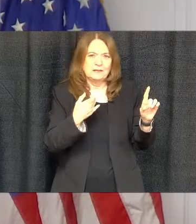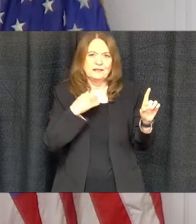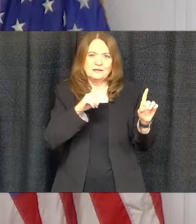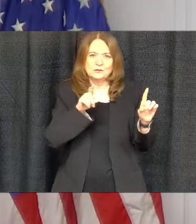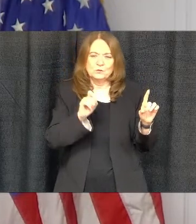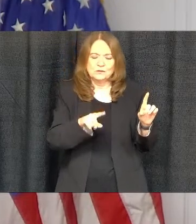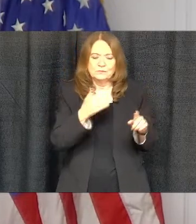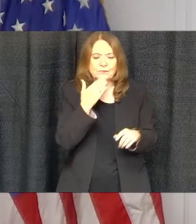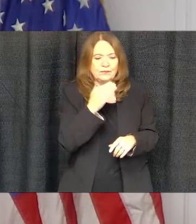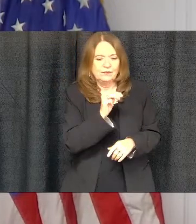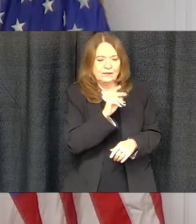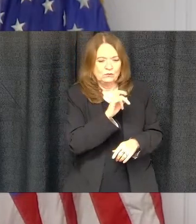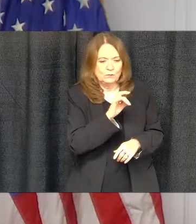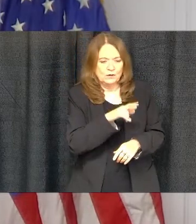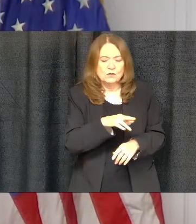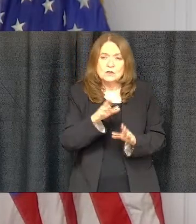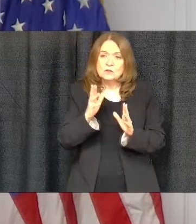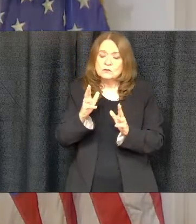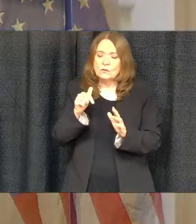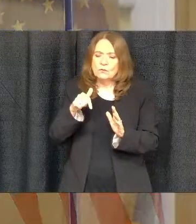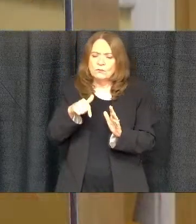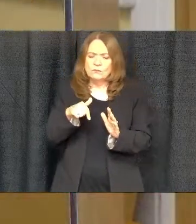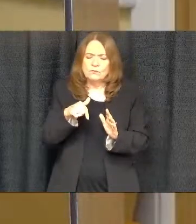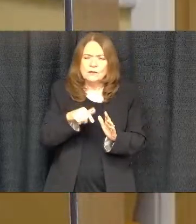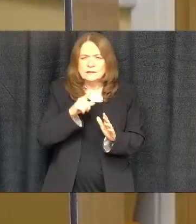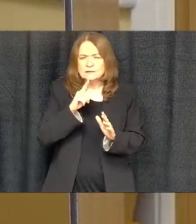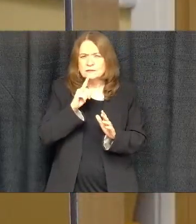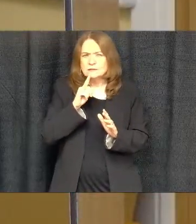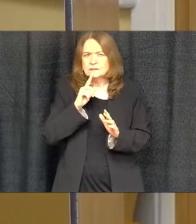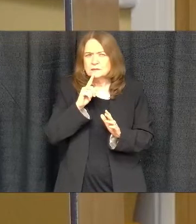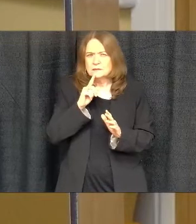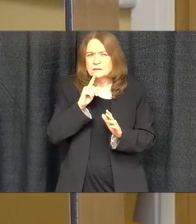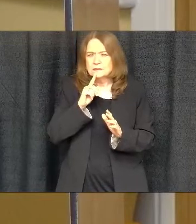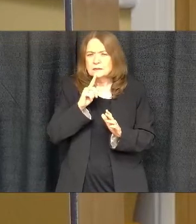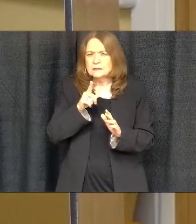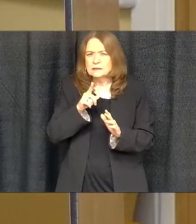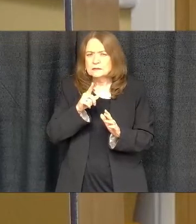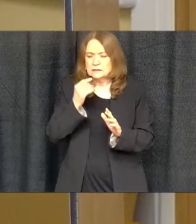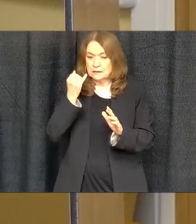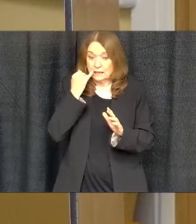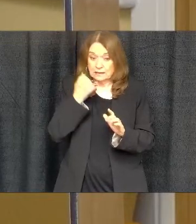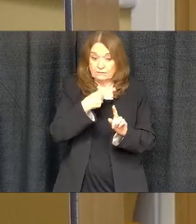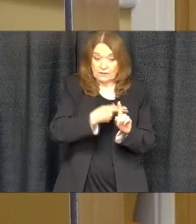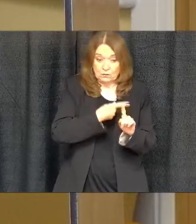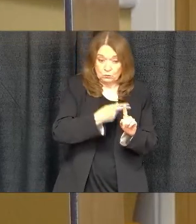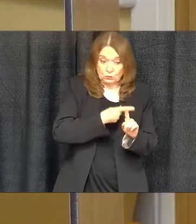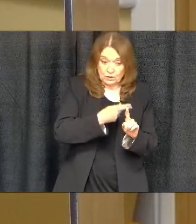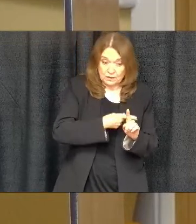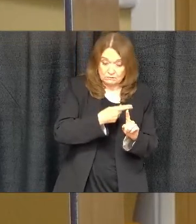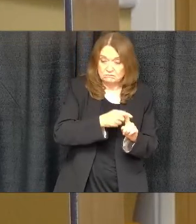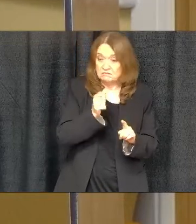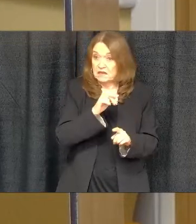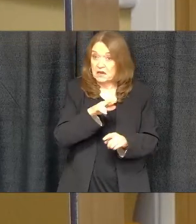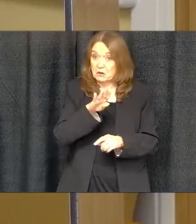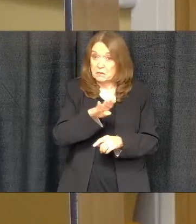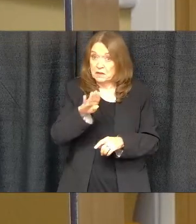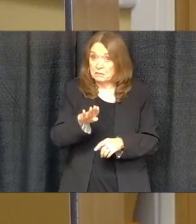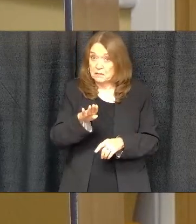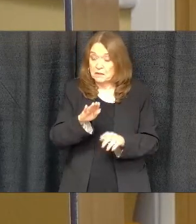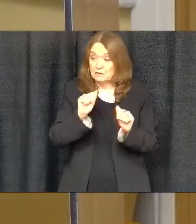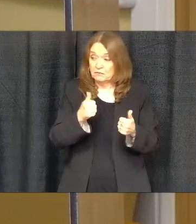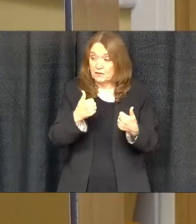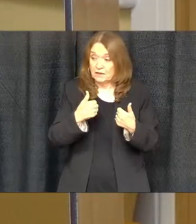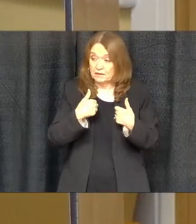you, Mayor. So this is allowing residents, if they rent properties, Airbnbs, they can have